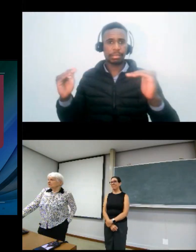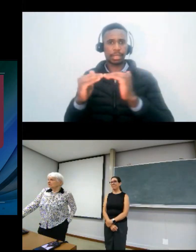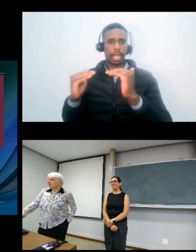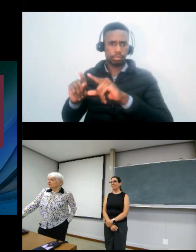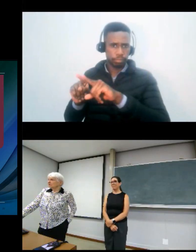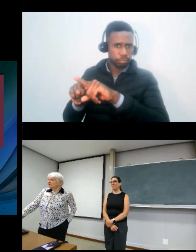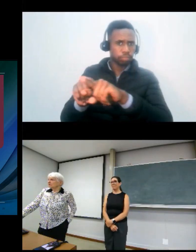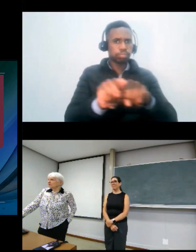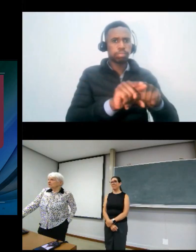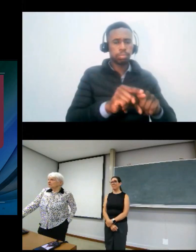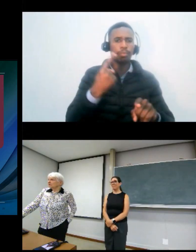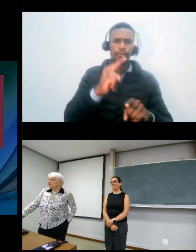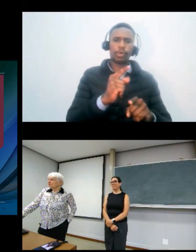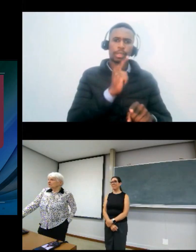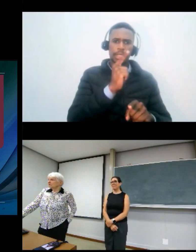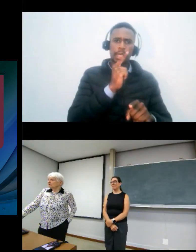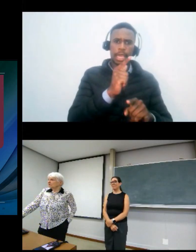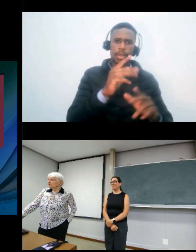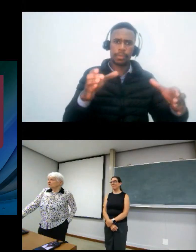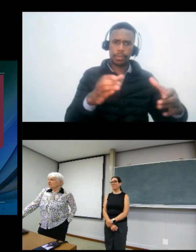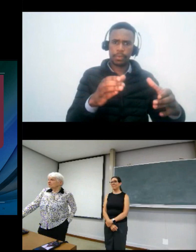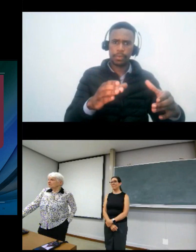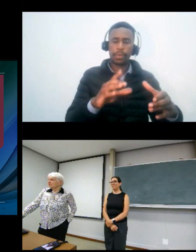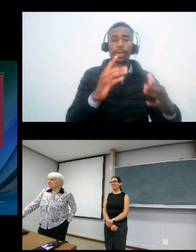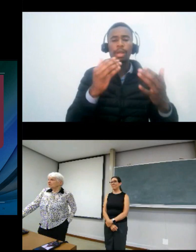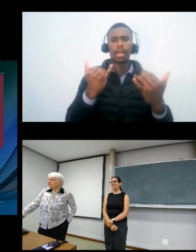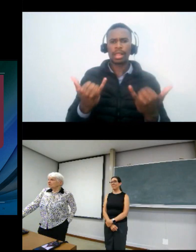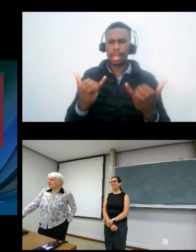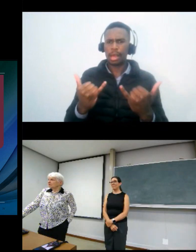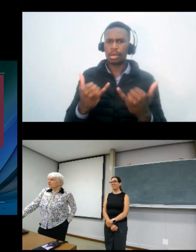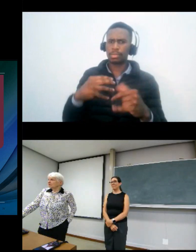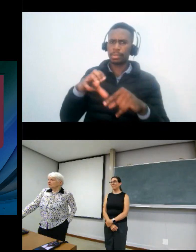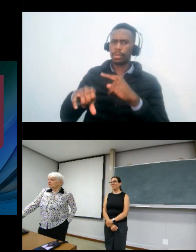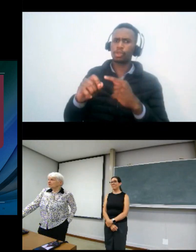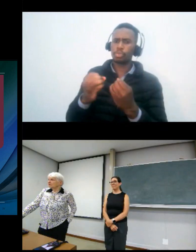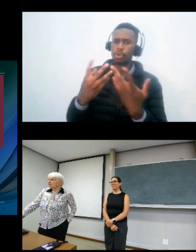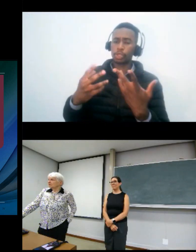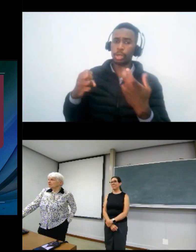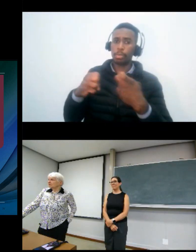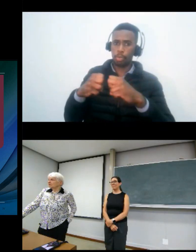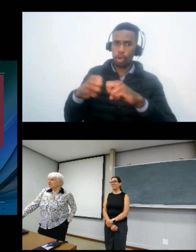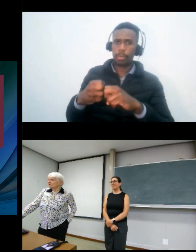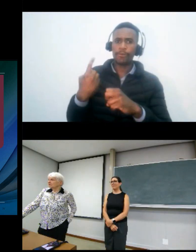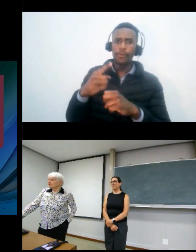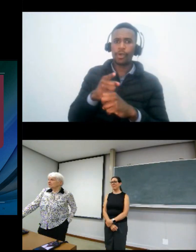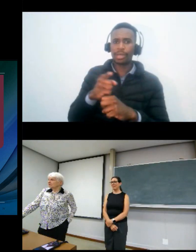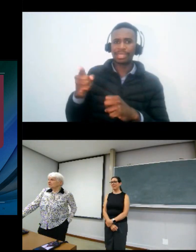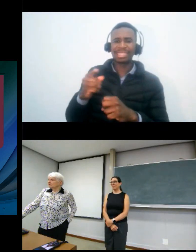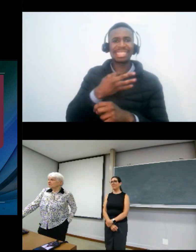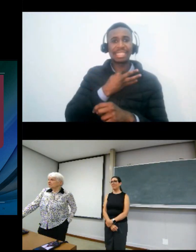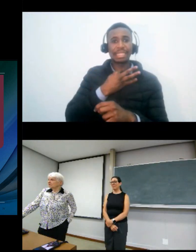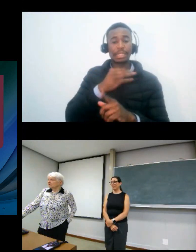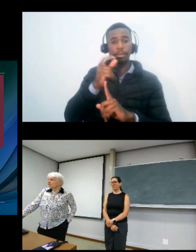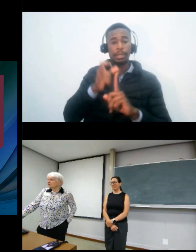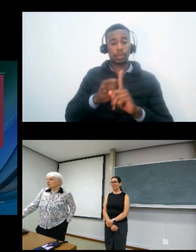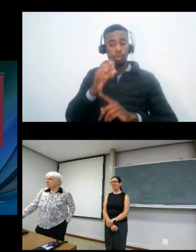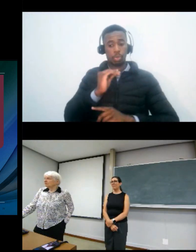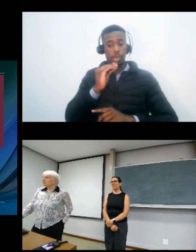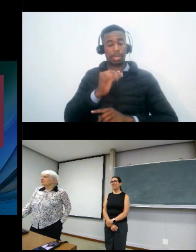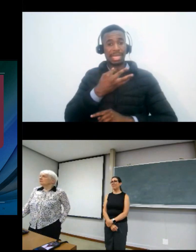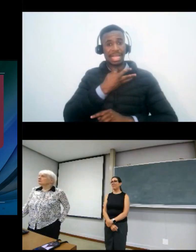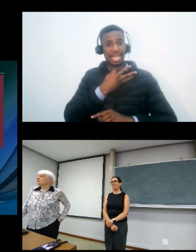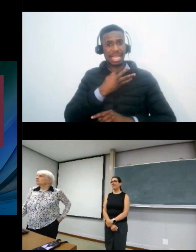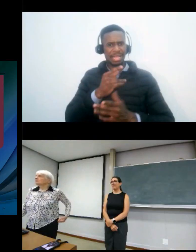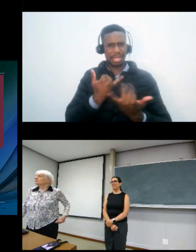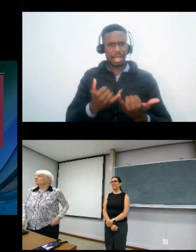But it's usually not a problem for the, this is also, I don't have data, but it's usually not a problem for these English speakers to go and write the